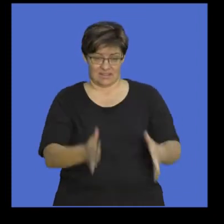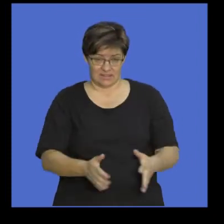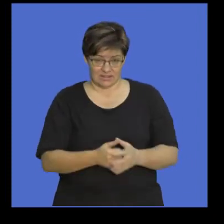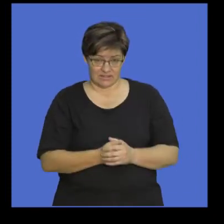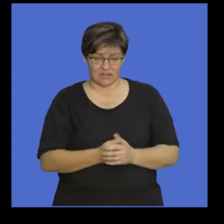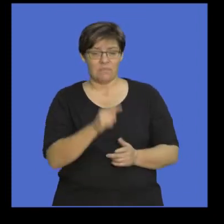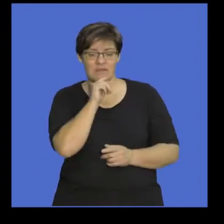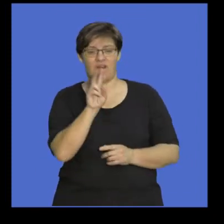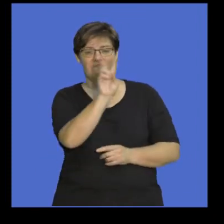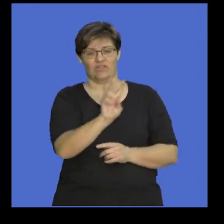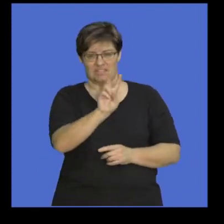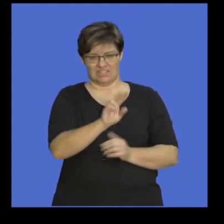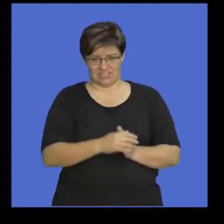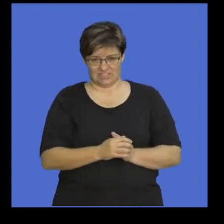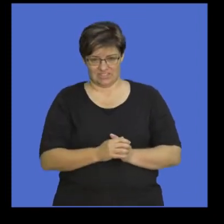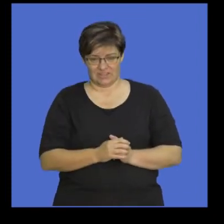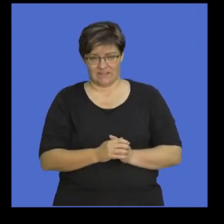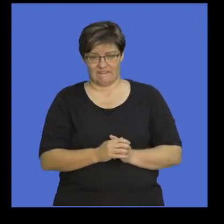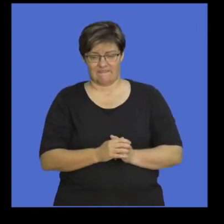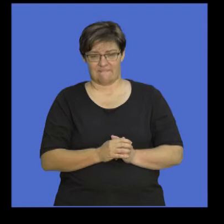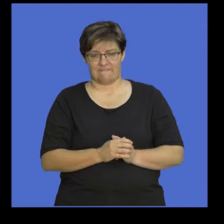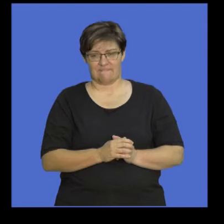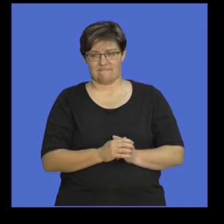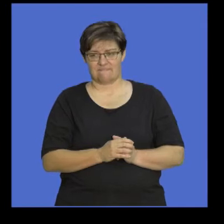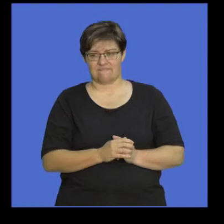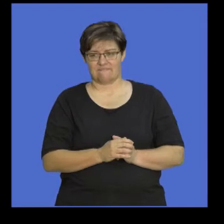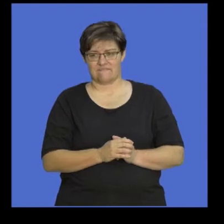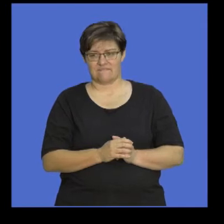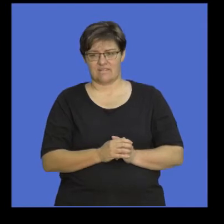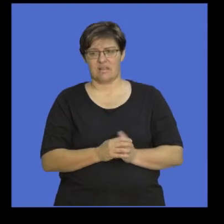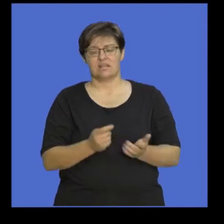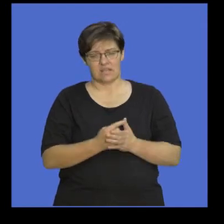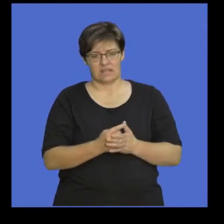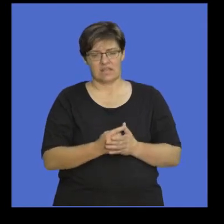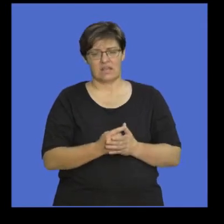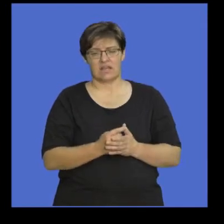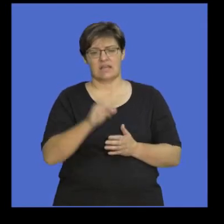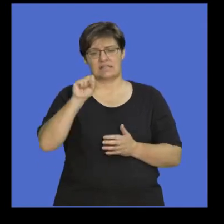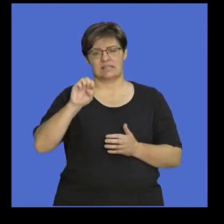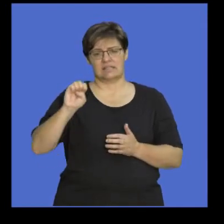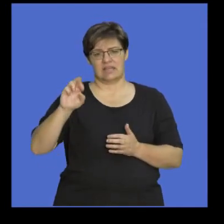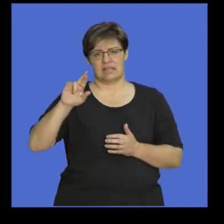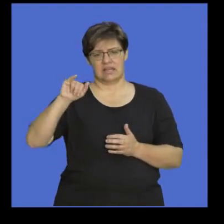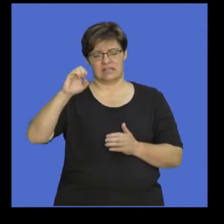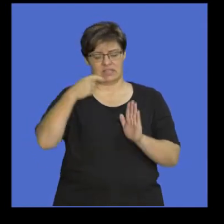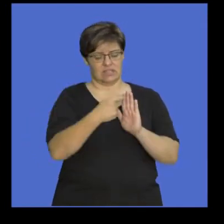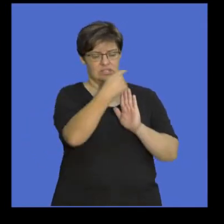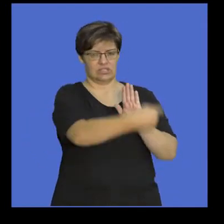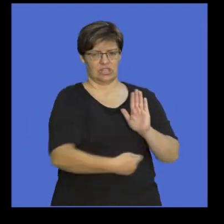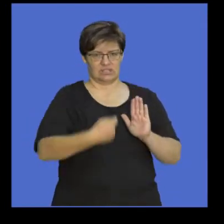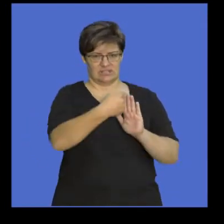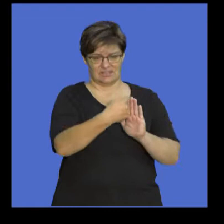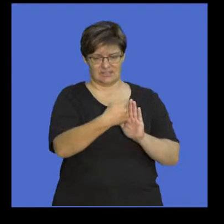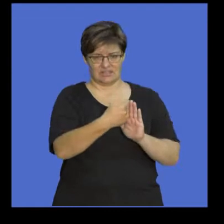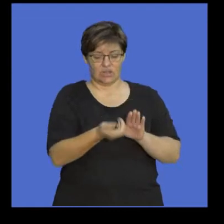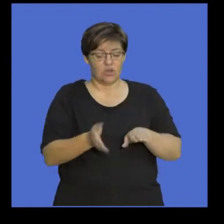the sense of voltage, all right? Okay, while we also talk about a series circuit, which has to do with, you know,